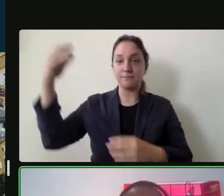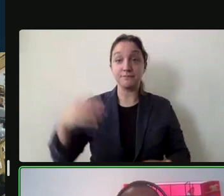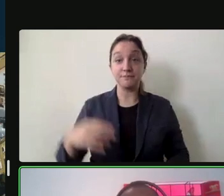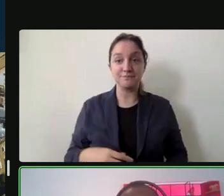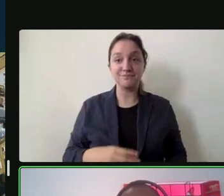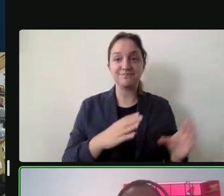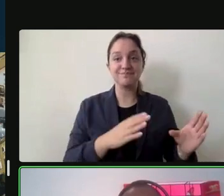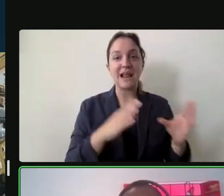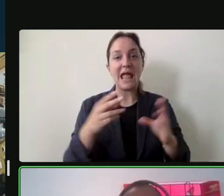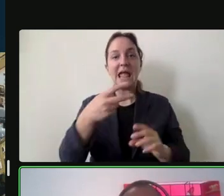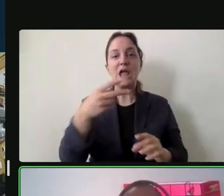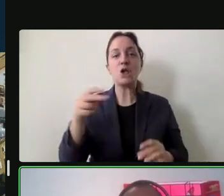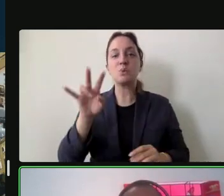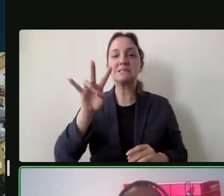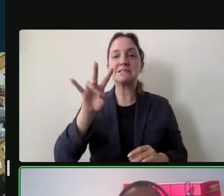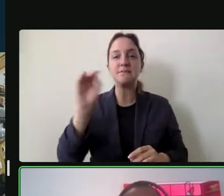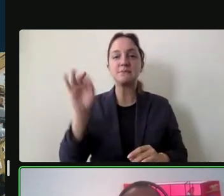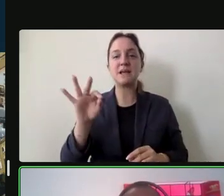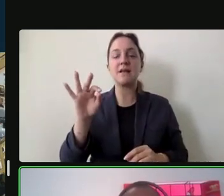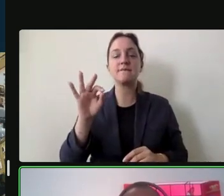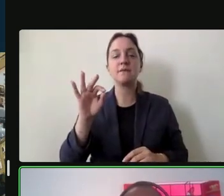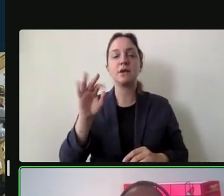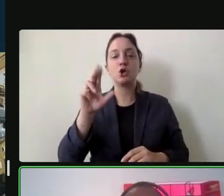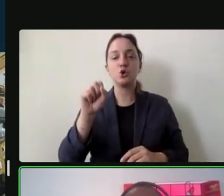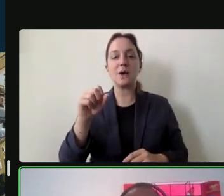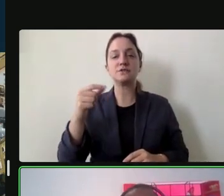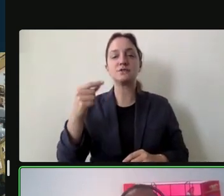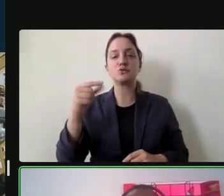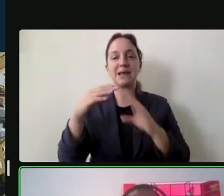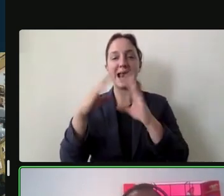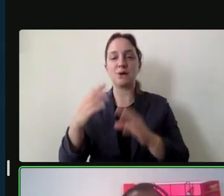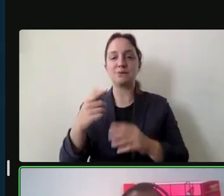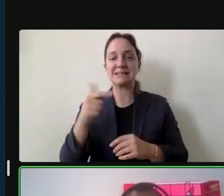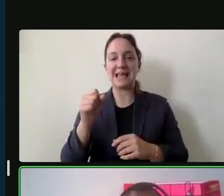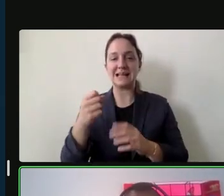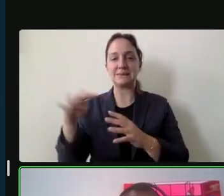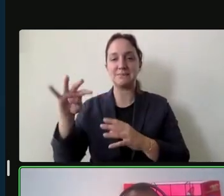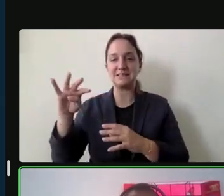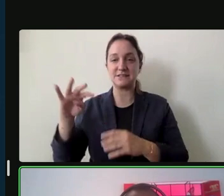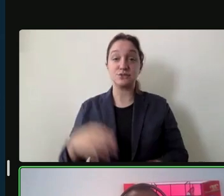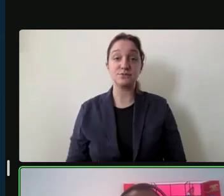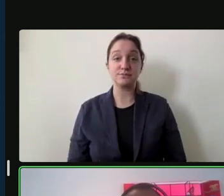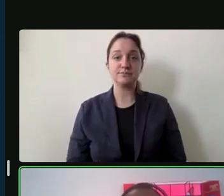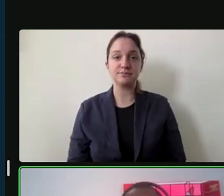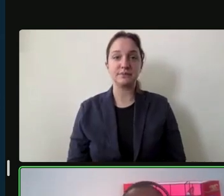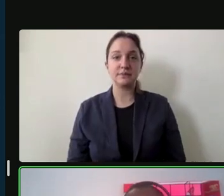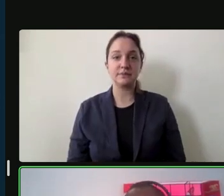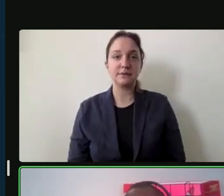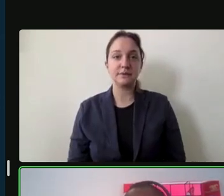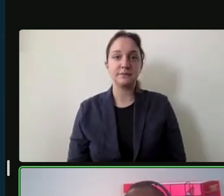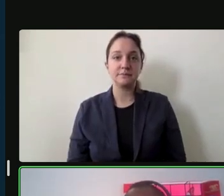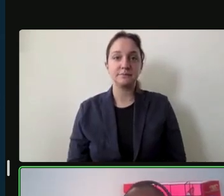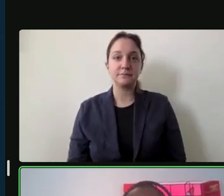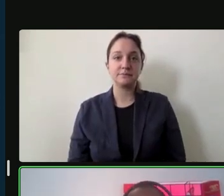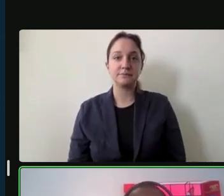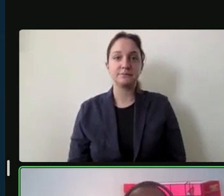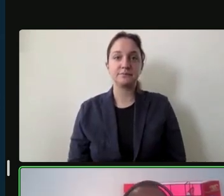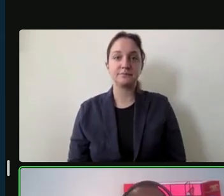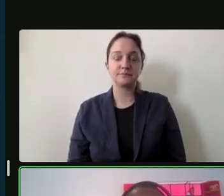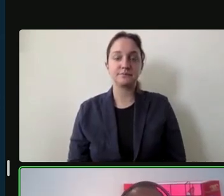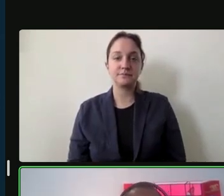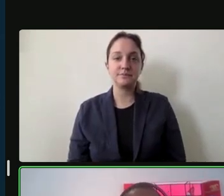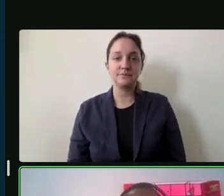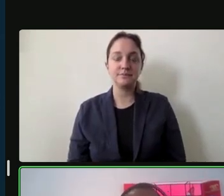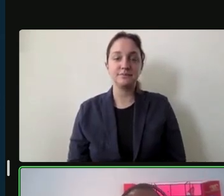7% of US greenhouse gas emissions if you look at EIA data. Next slide. And so it's